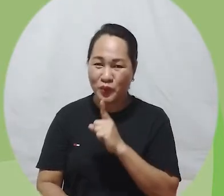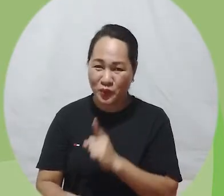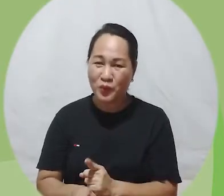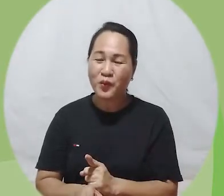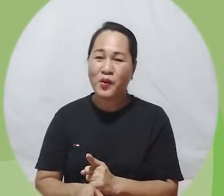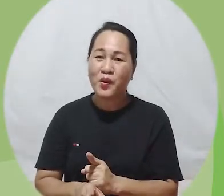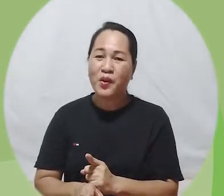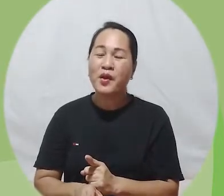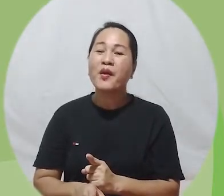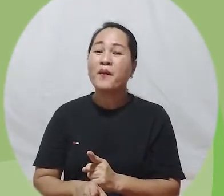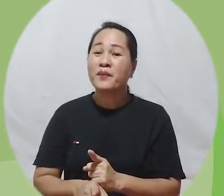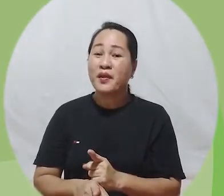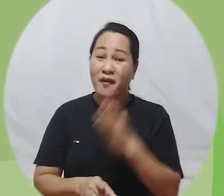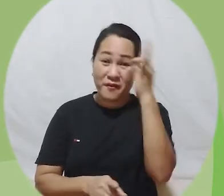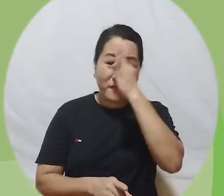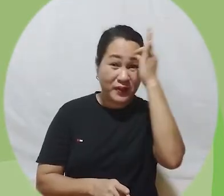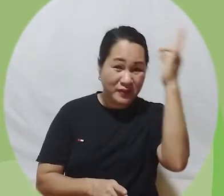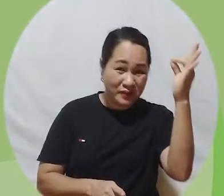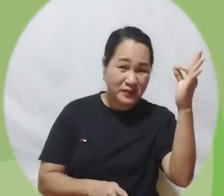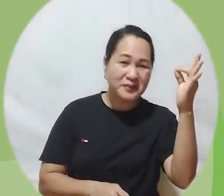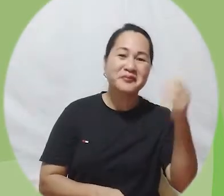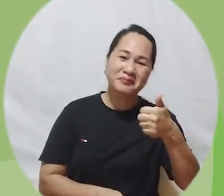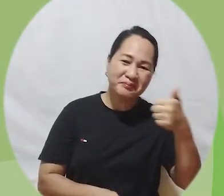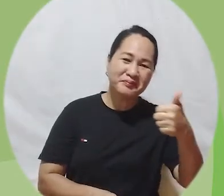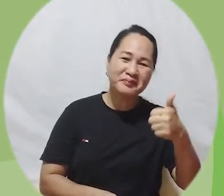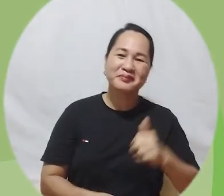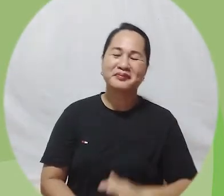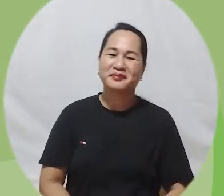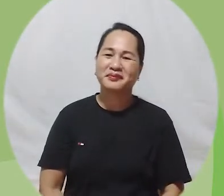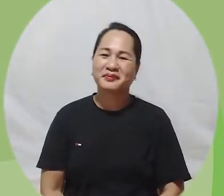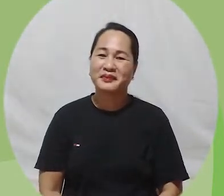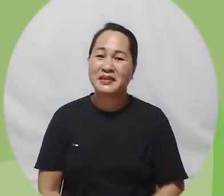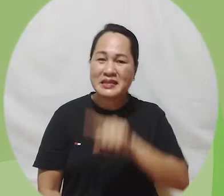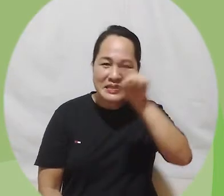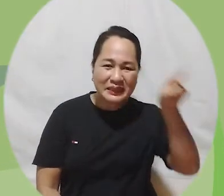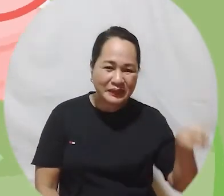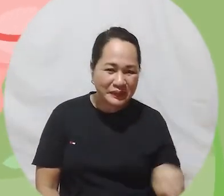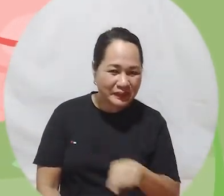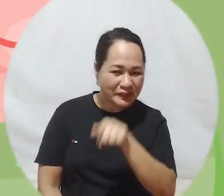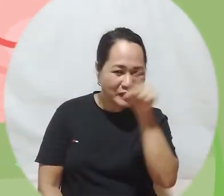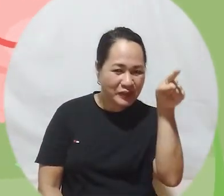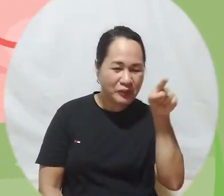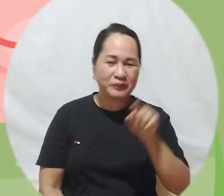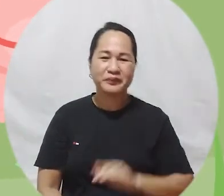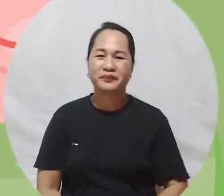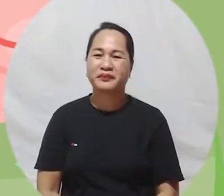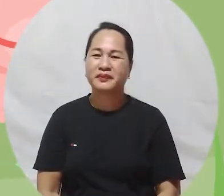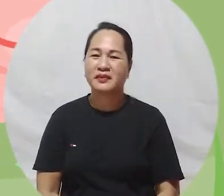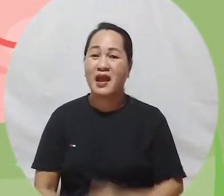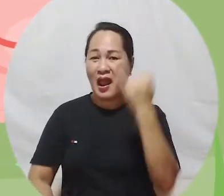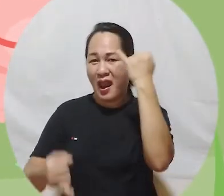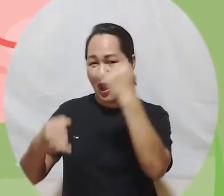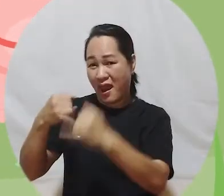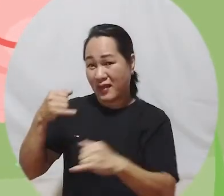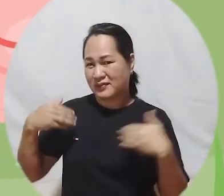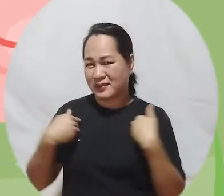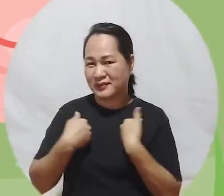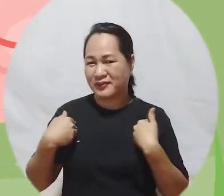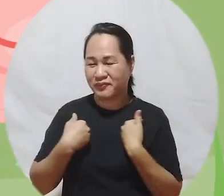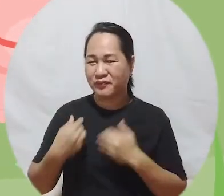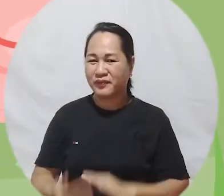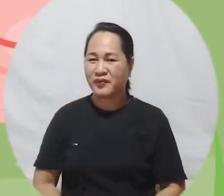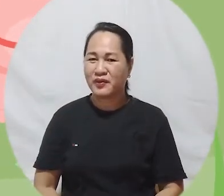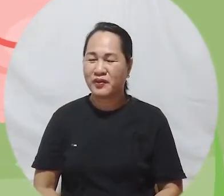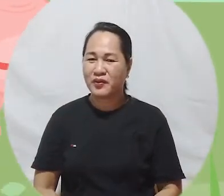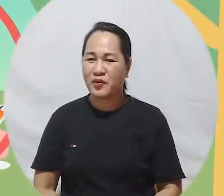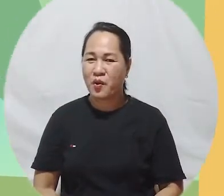Obviously, this one is a fantasy. Correct. So we will encircle it. And for the last